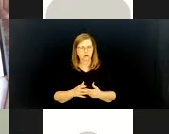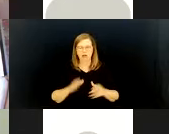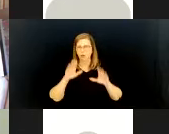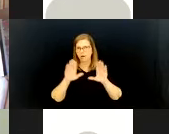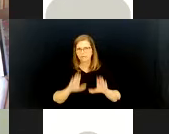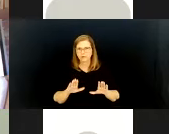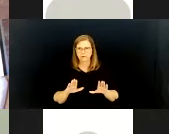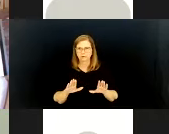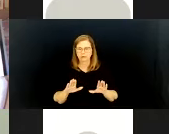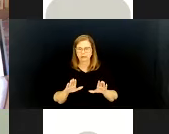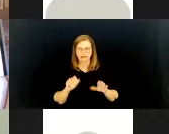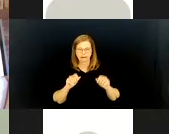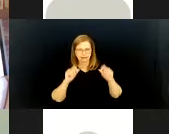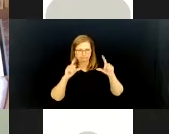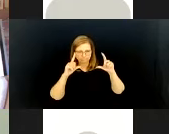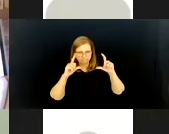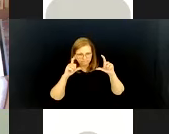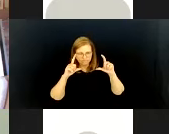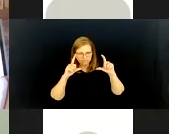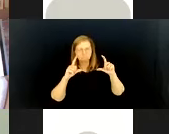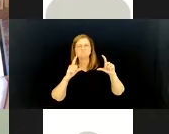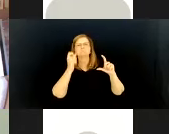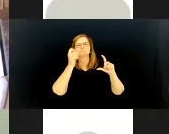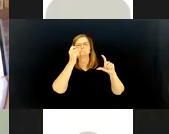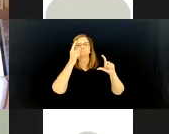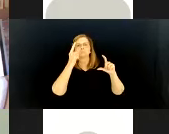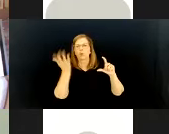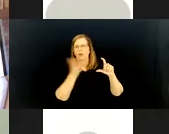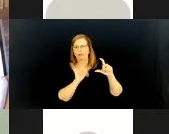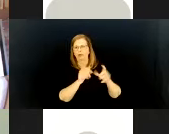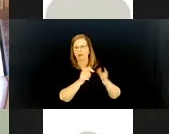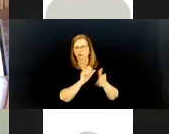little snapshot of what it takes to be a library assistant.